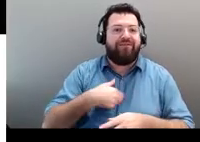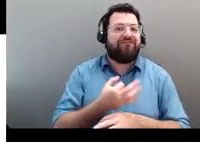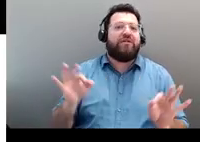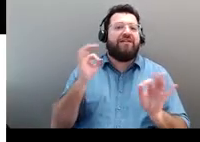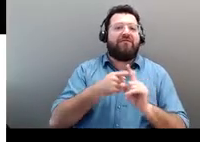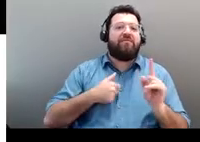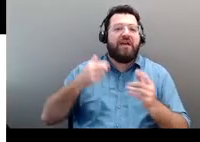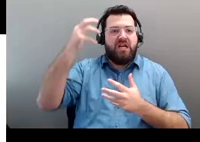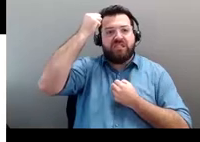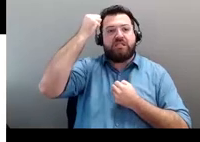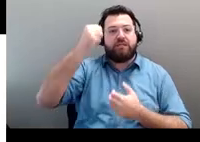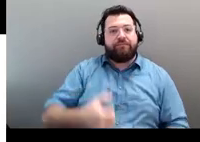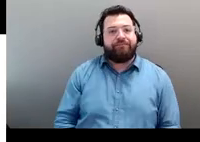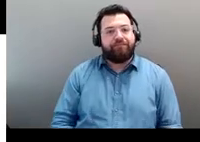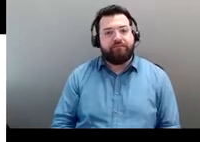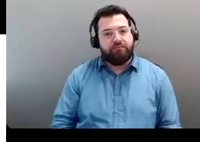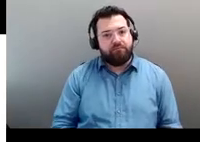And so